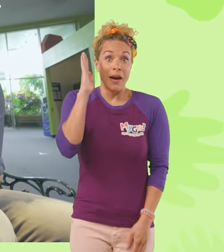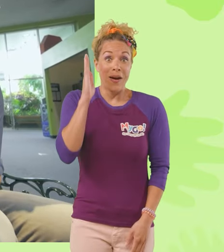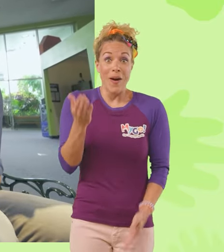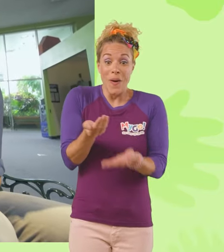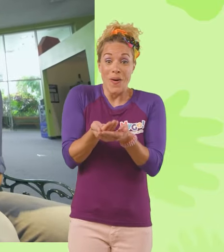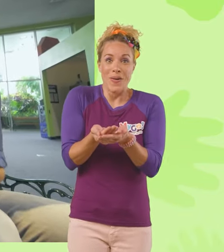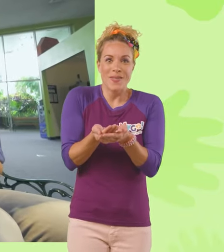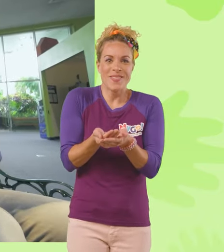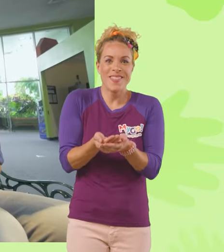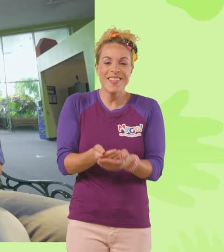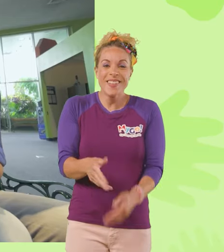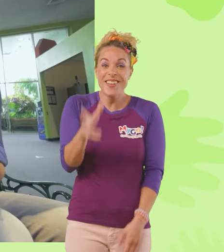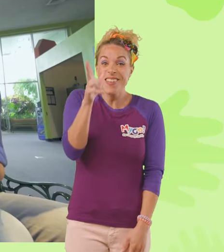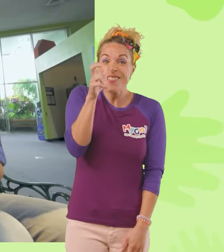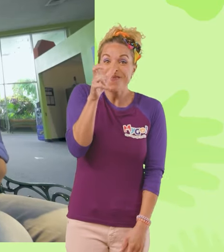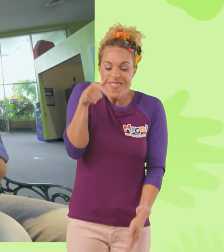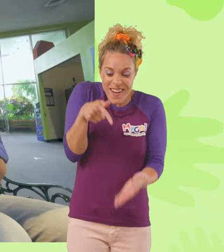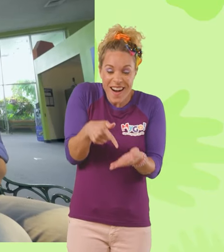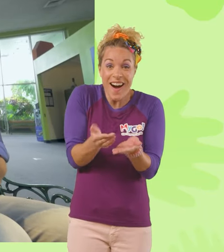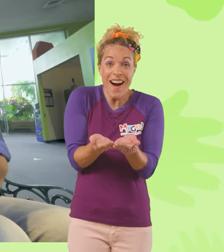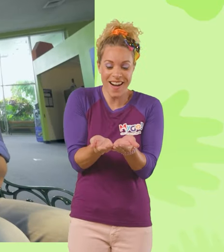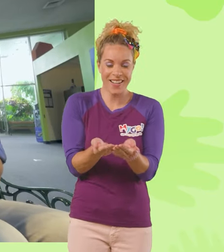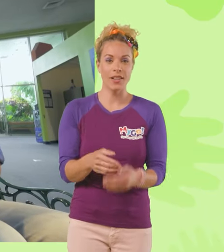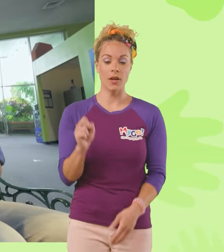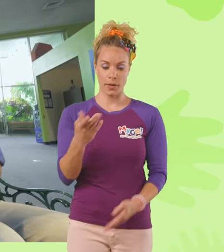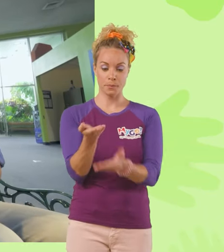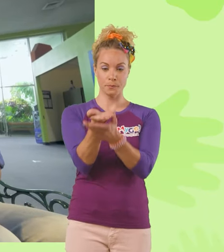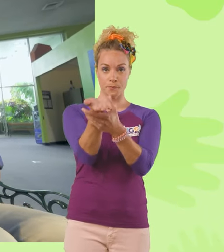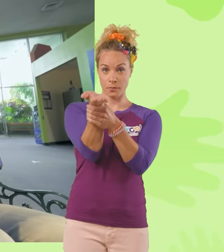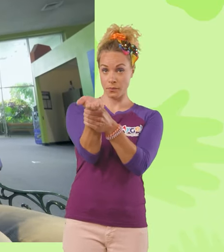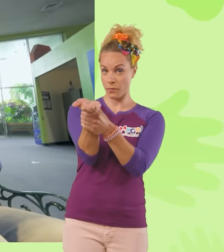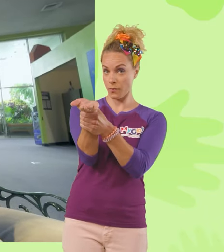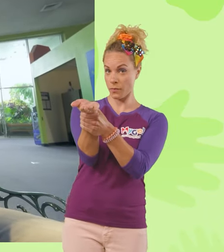a Madagascar hissing cockroach. Alright, hold your hand out really still.